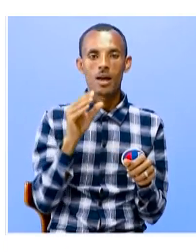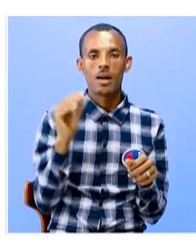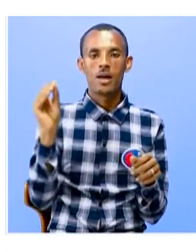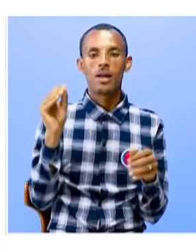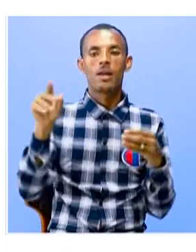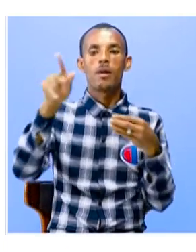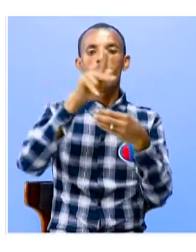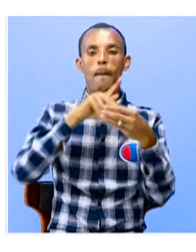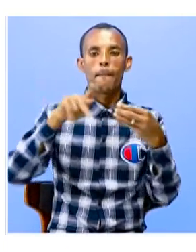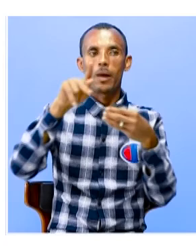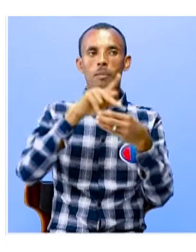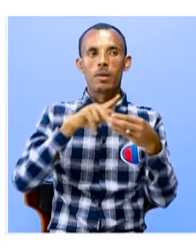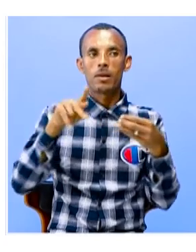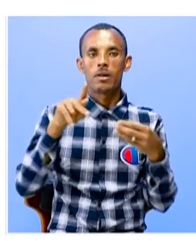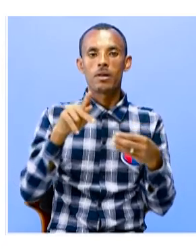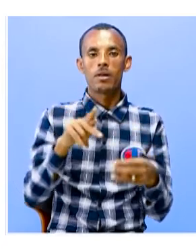perimeter